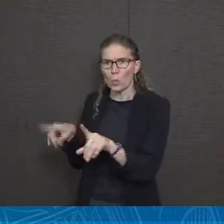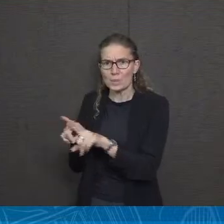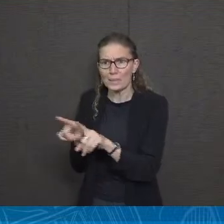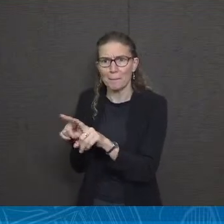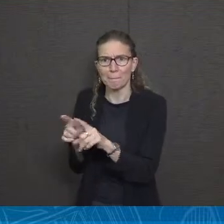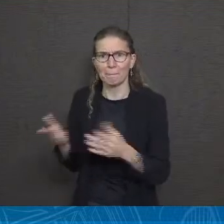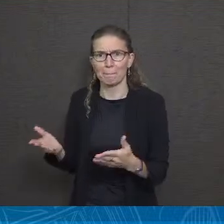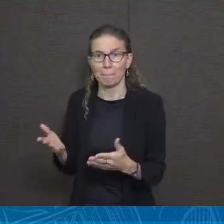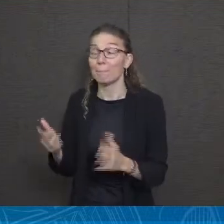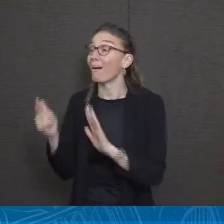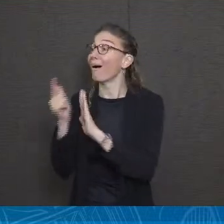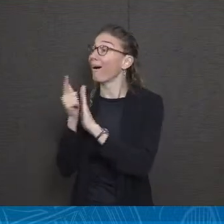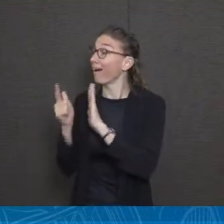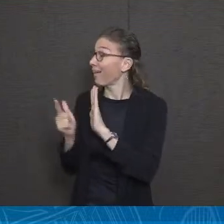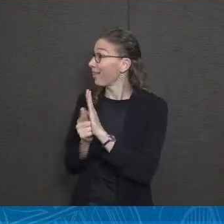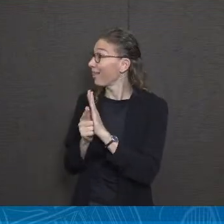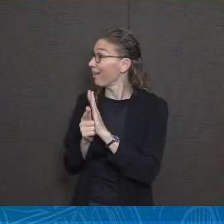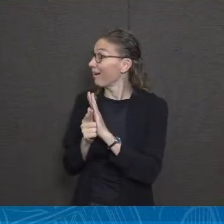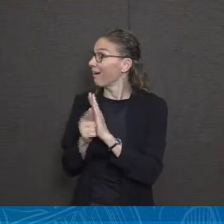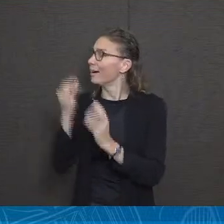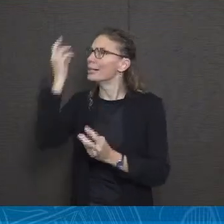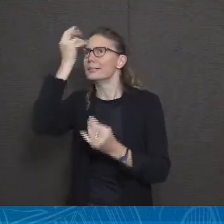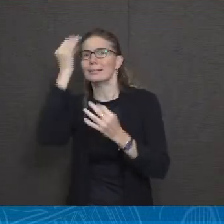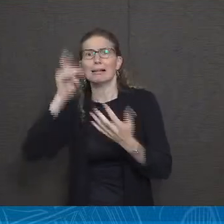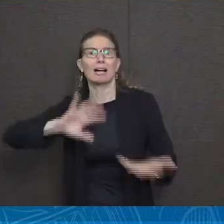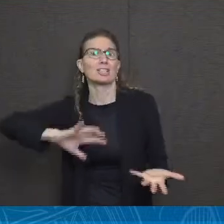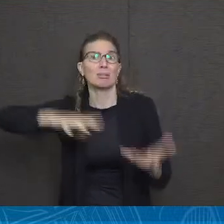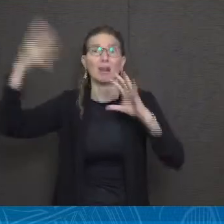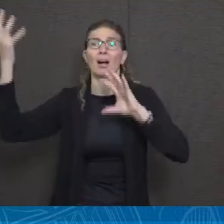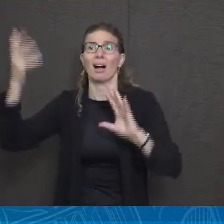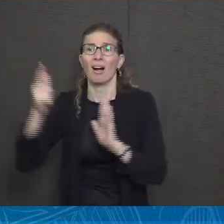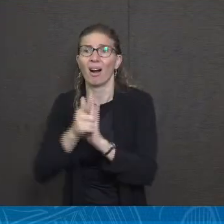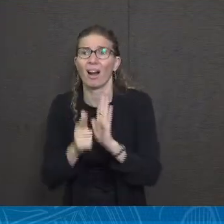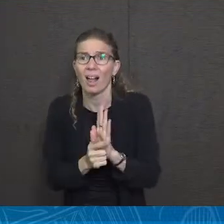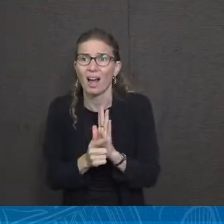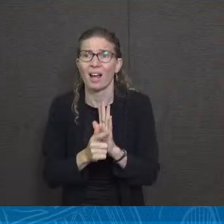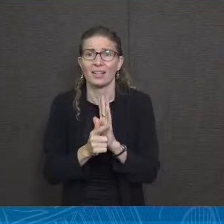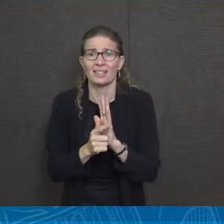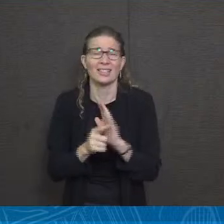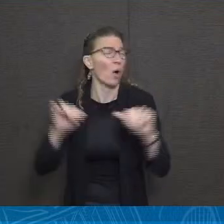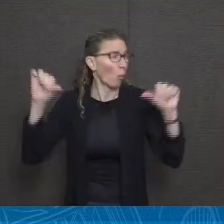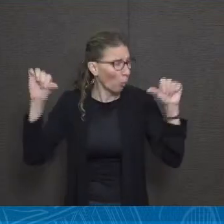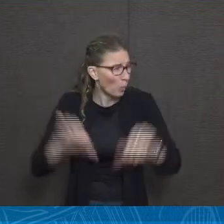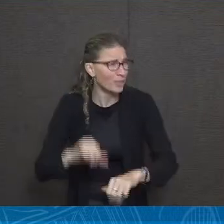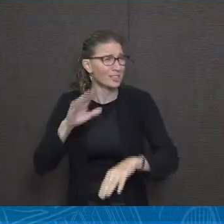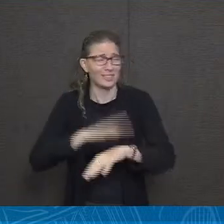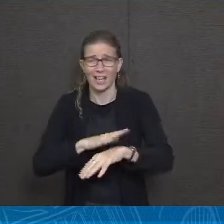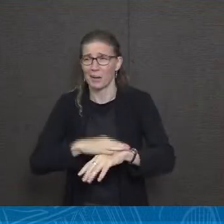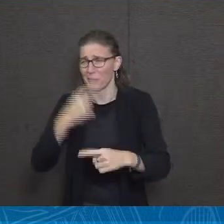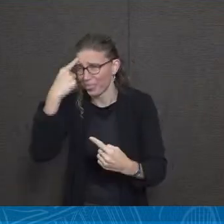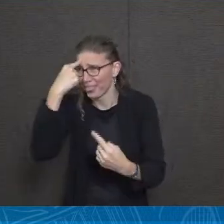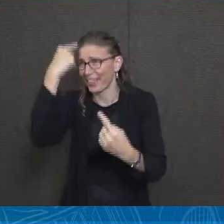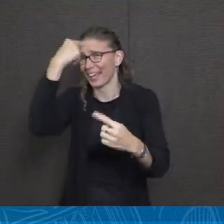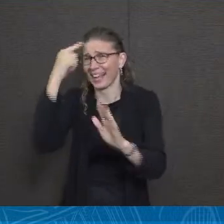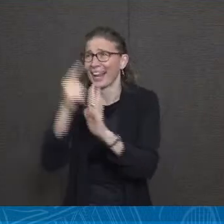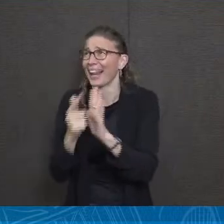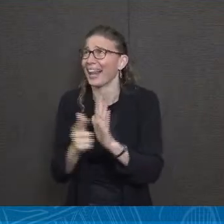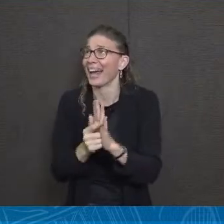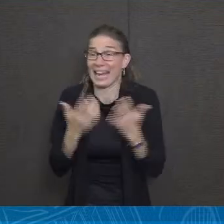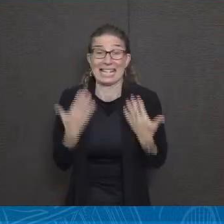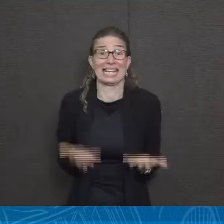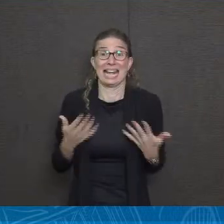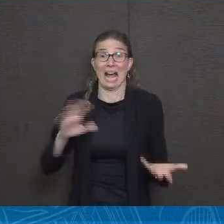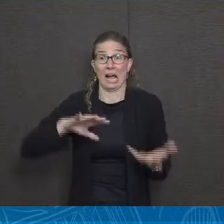want to spend time thinking about a law in the midst of a disaster. I can't think of a worse time to be creating law than in the midst of a disaster. And